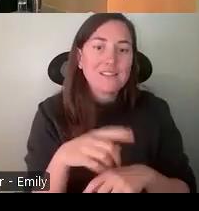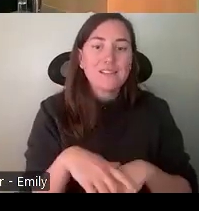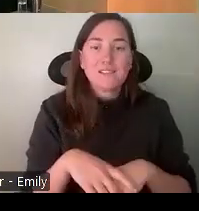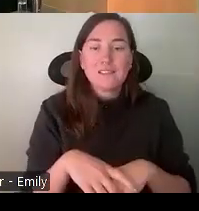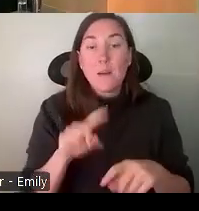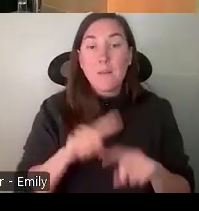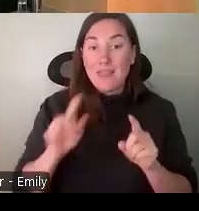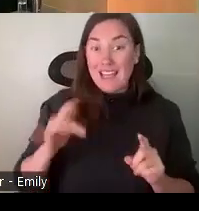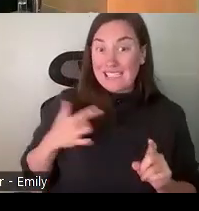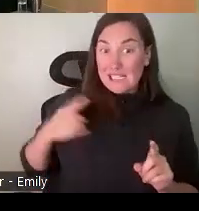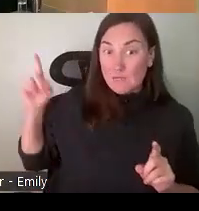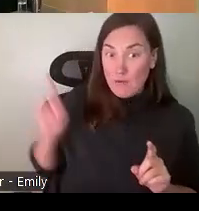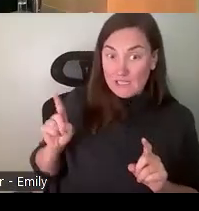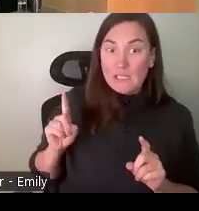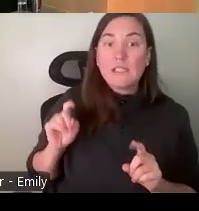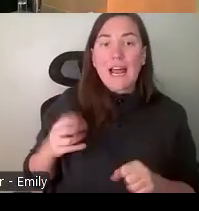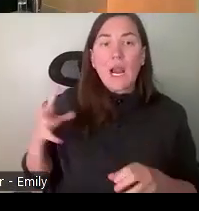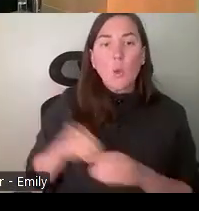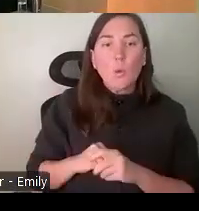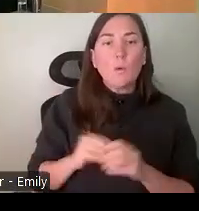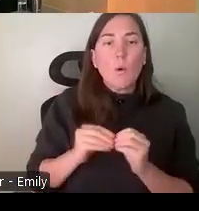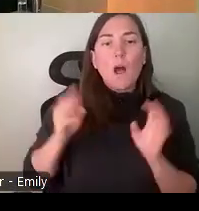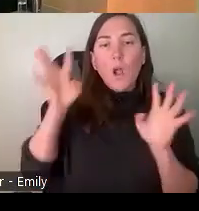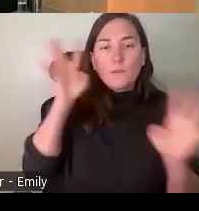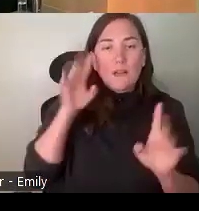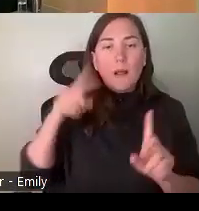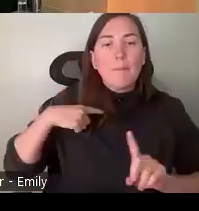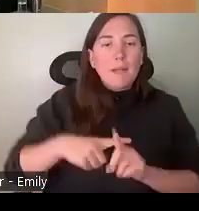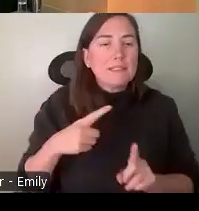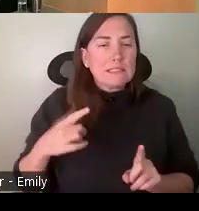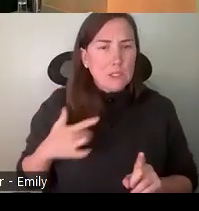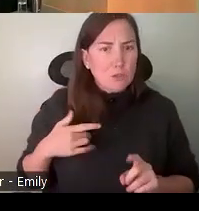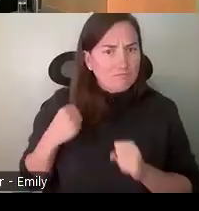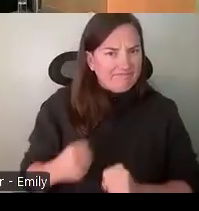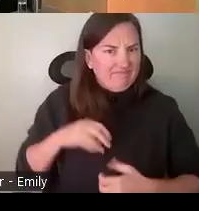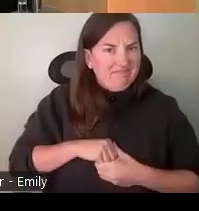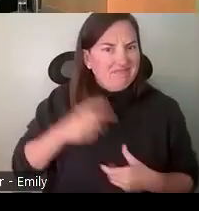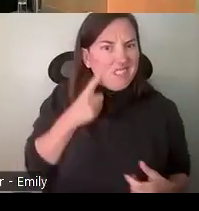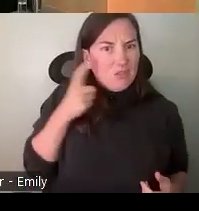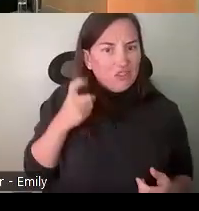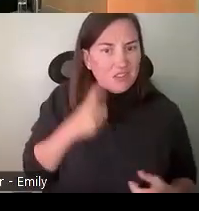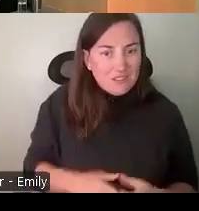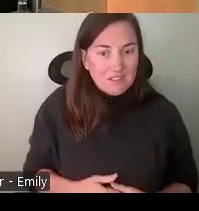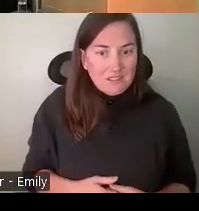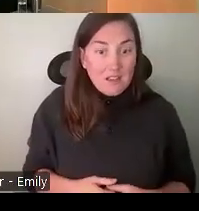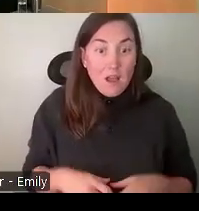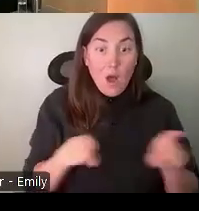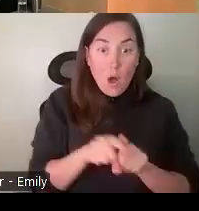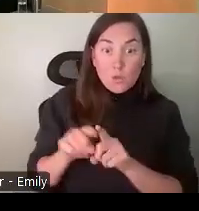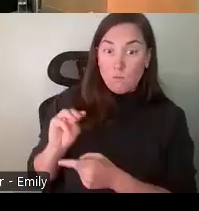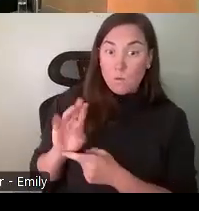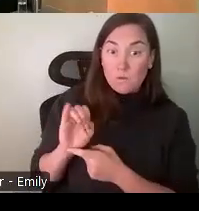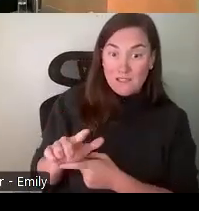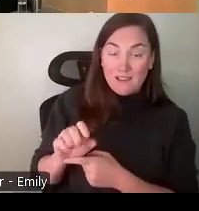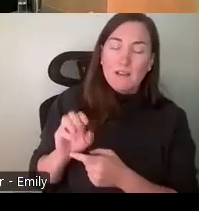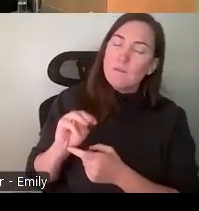presence include hallucinations and suspiciousness. And that Muzak measure also shows associations, and very interestingly, these are observed